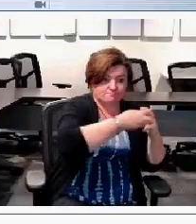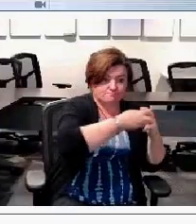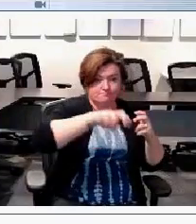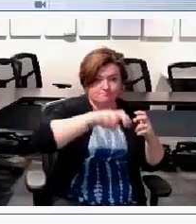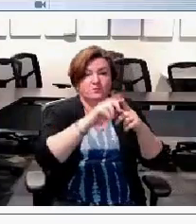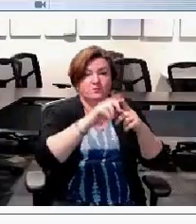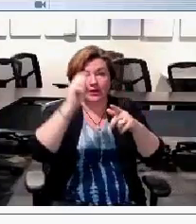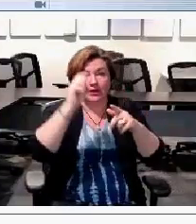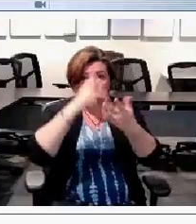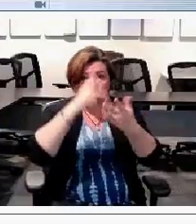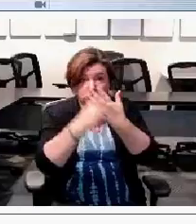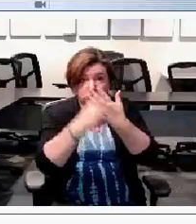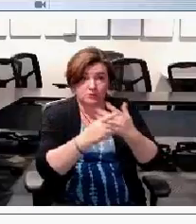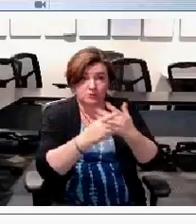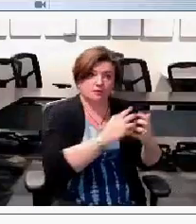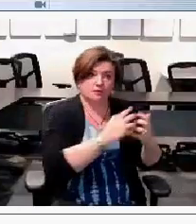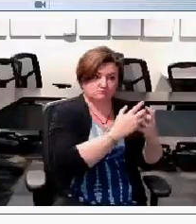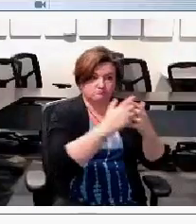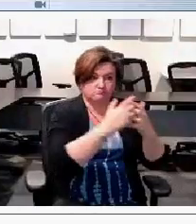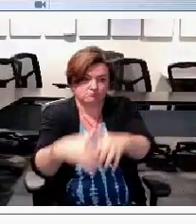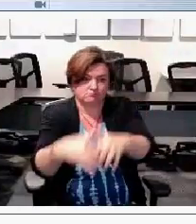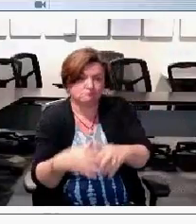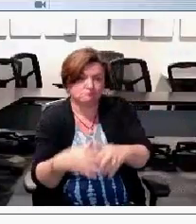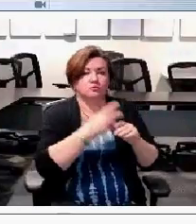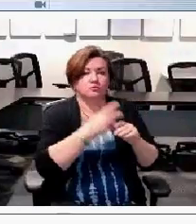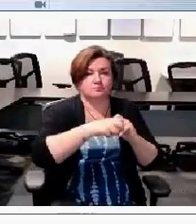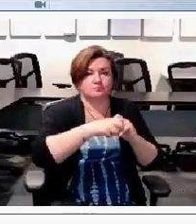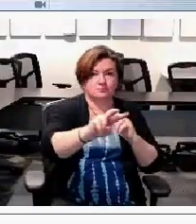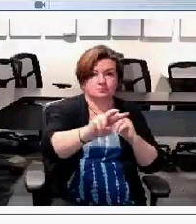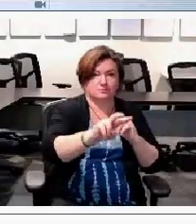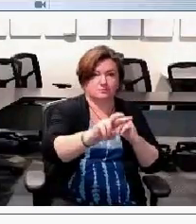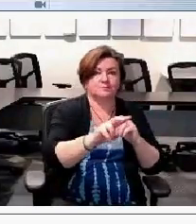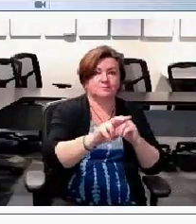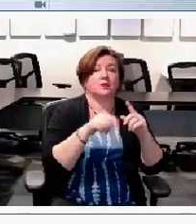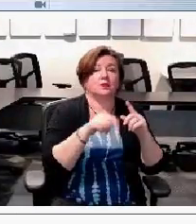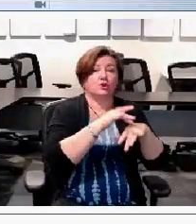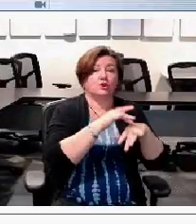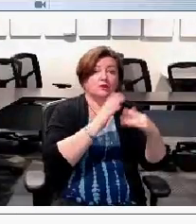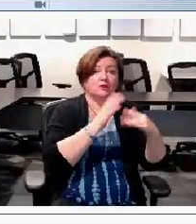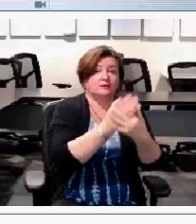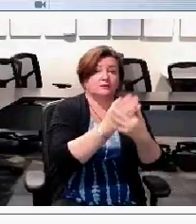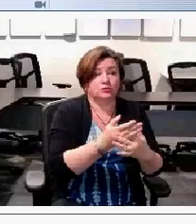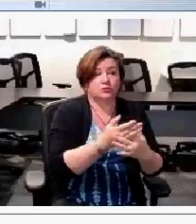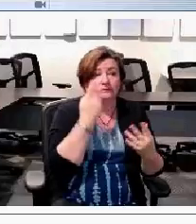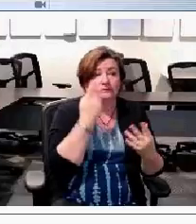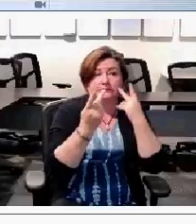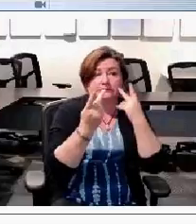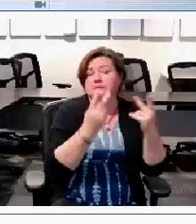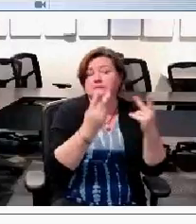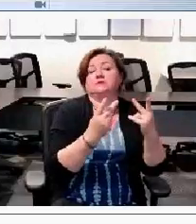to the education program or from early intervention to early education, we just try to help with that transition.